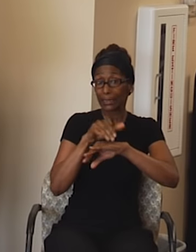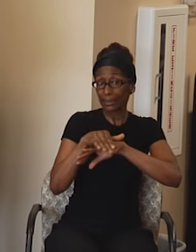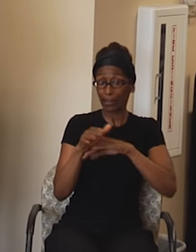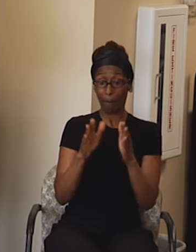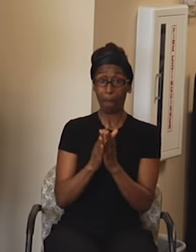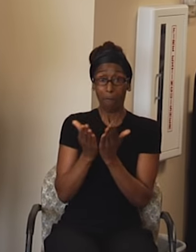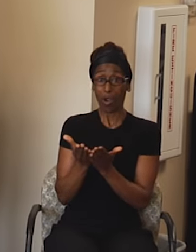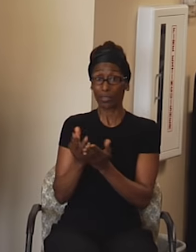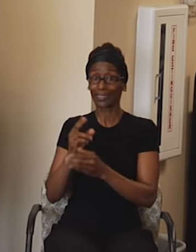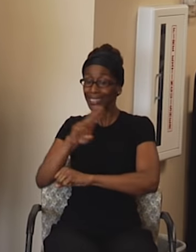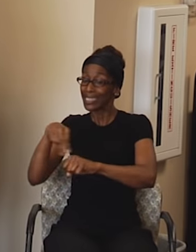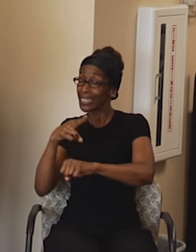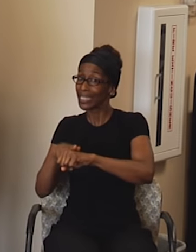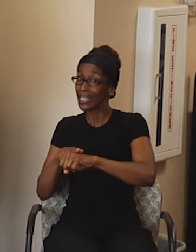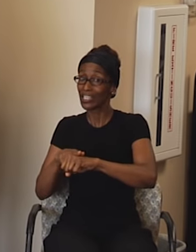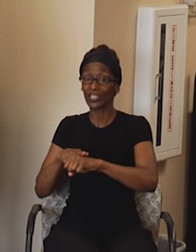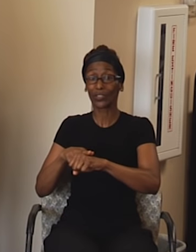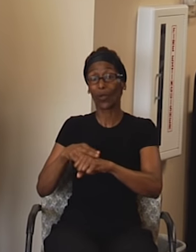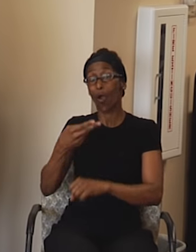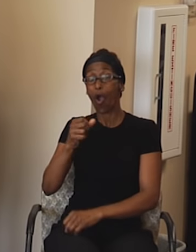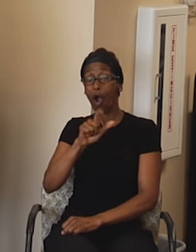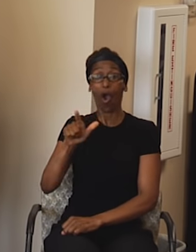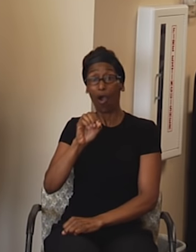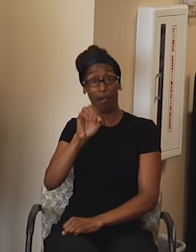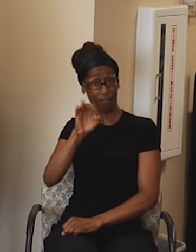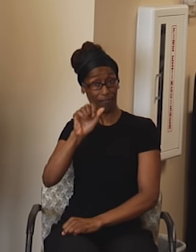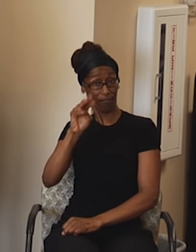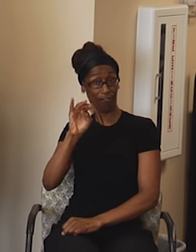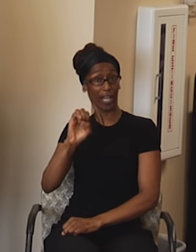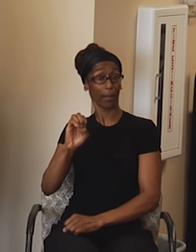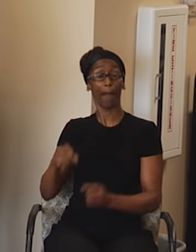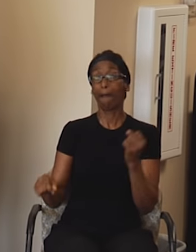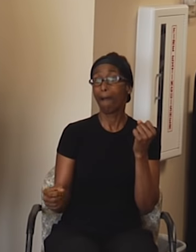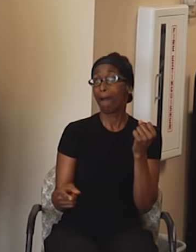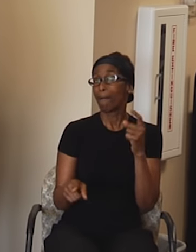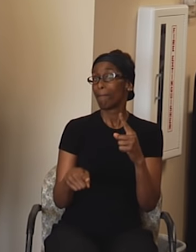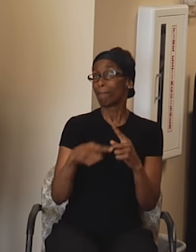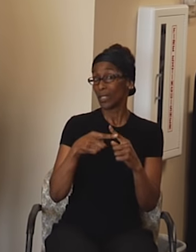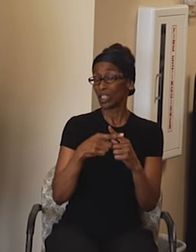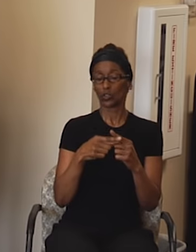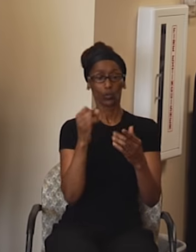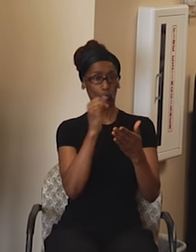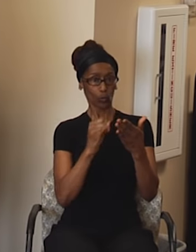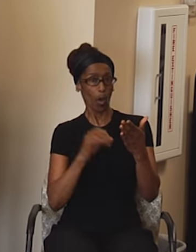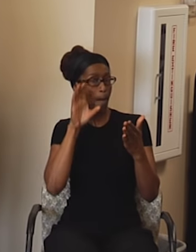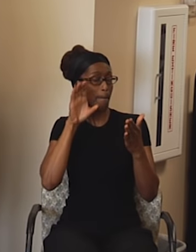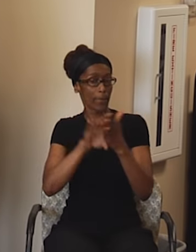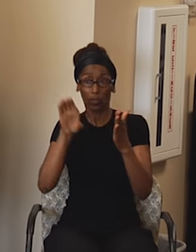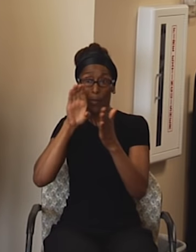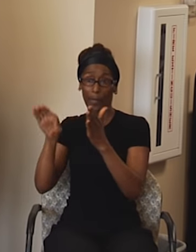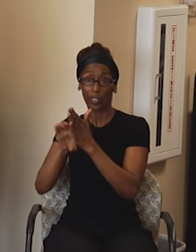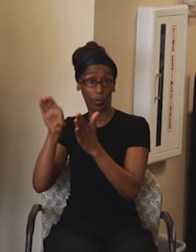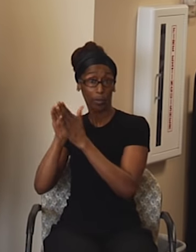Fame. But I didn't just send this book. I sent this book along with some drawings by children and their letters about